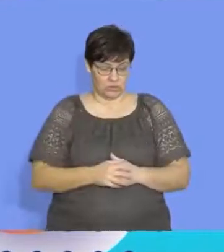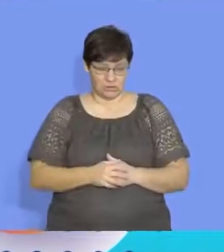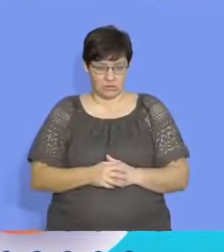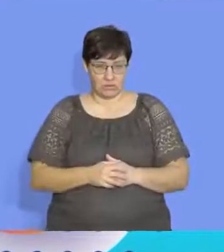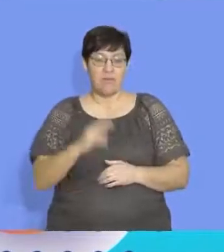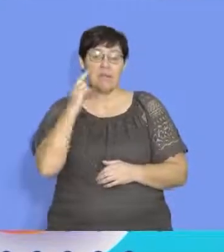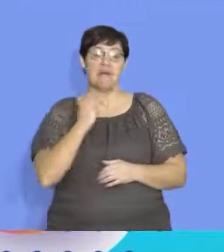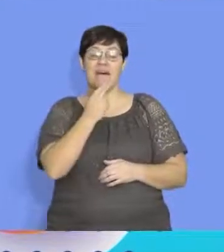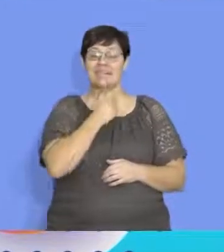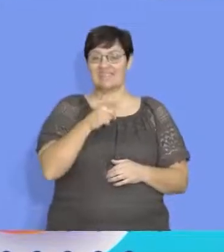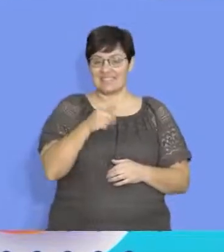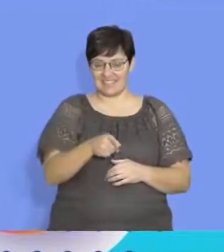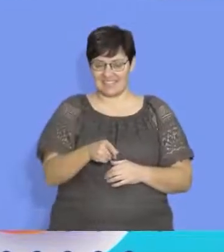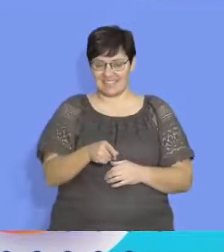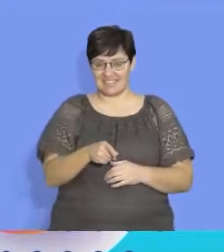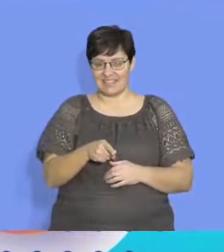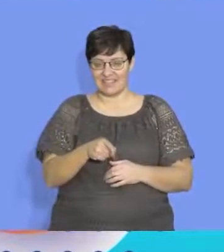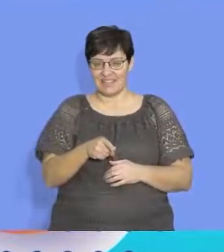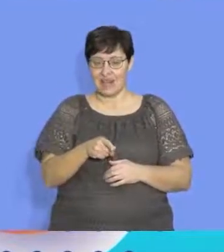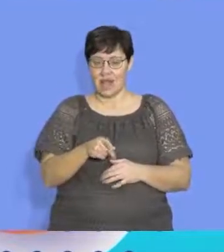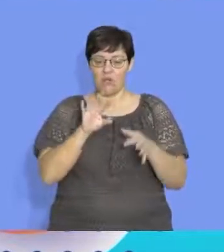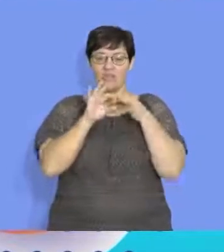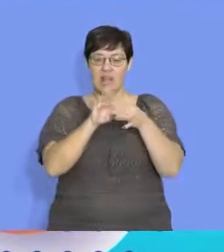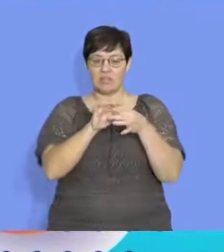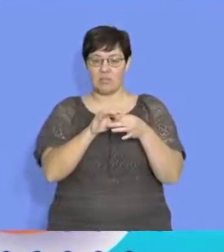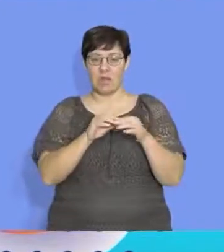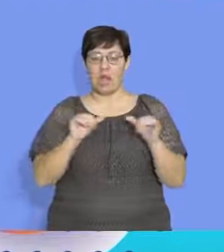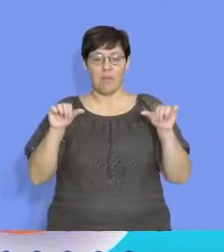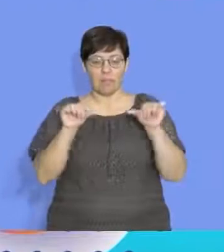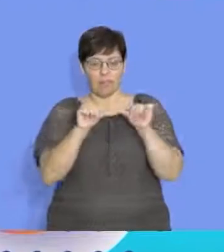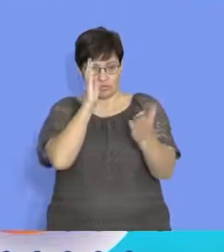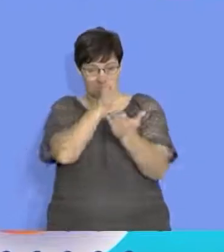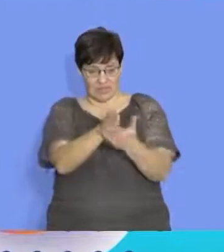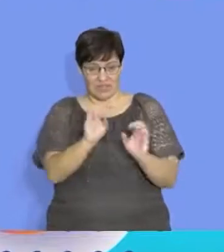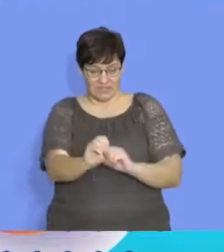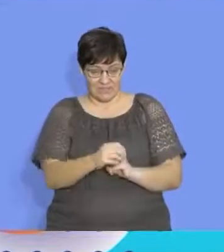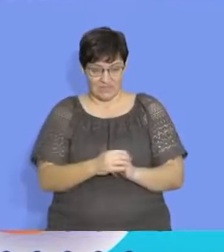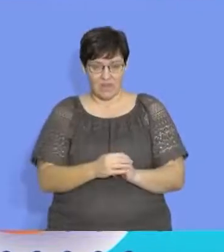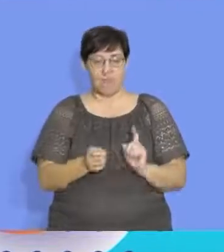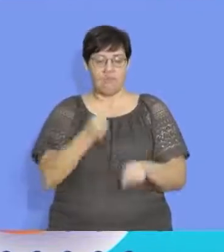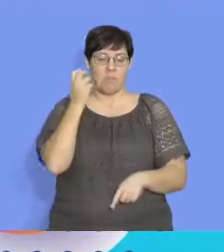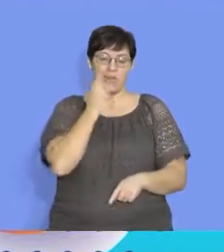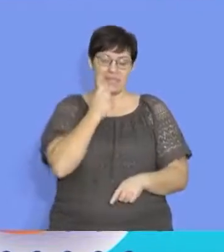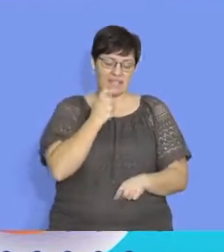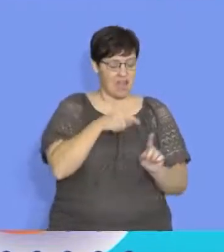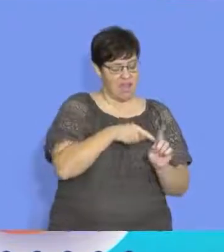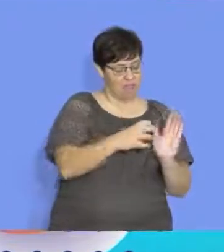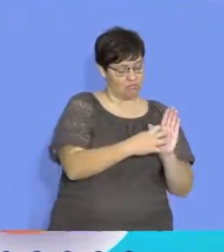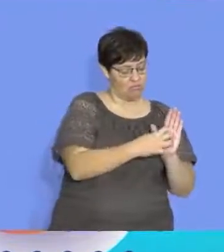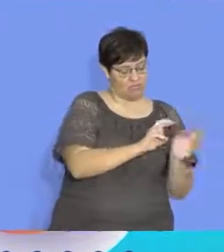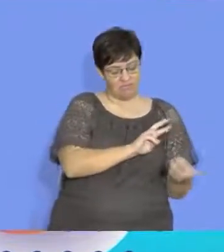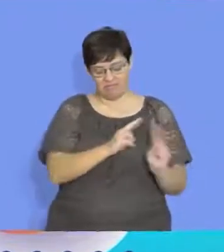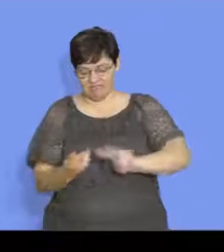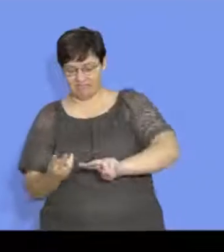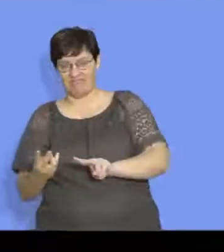the directly proportional relationship is it's very easy to go from the graph to an equation. And we're going to show